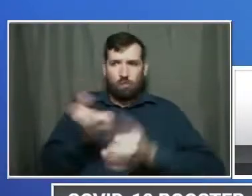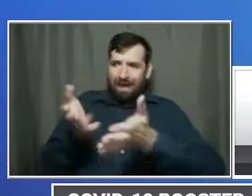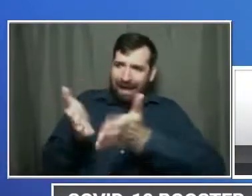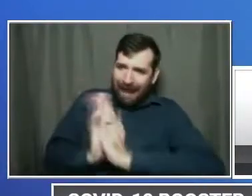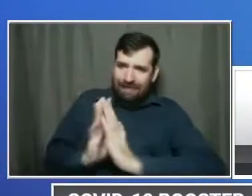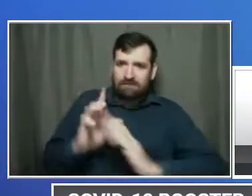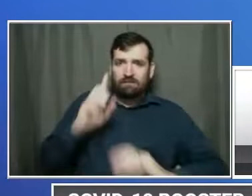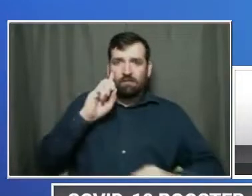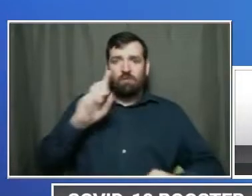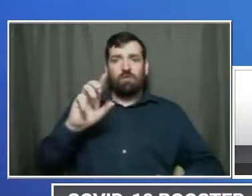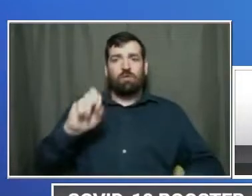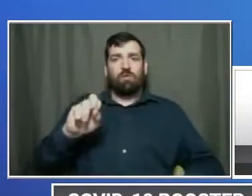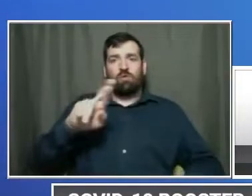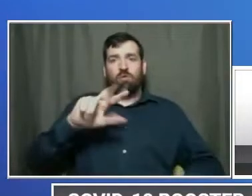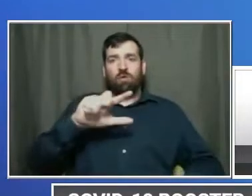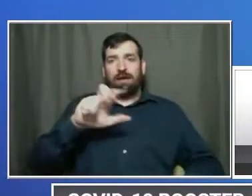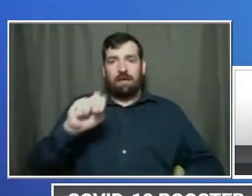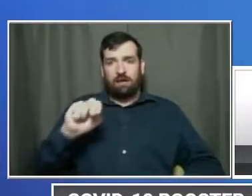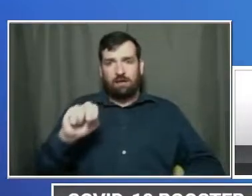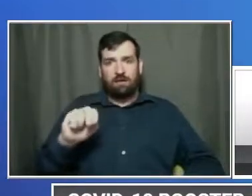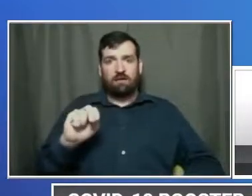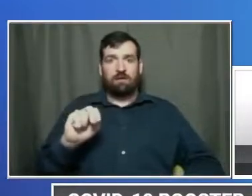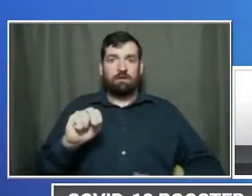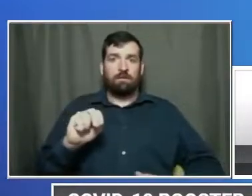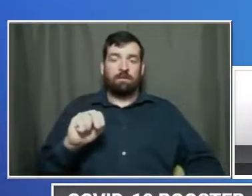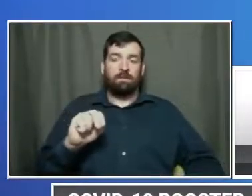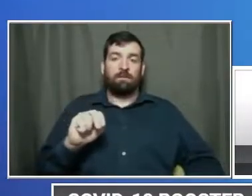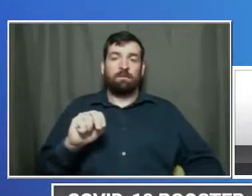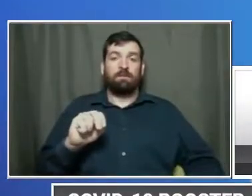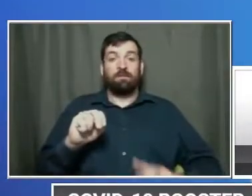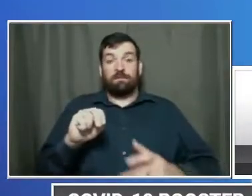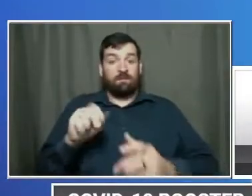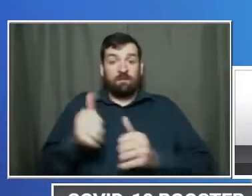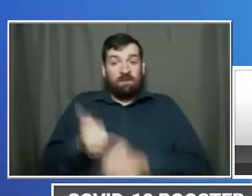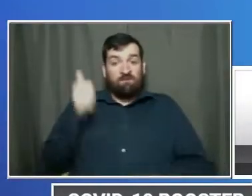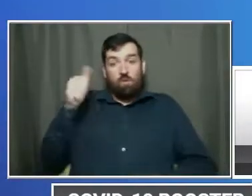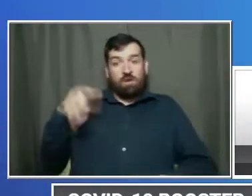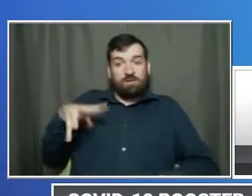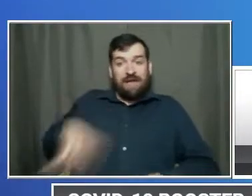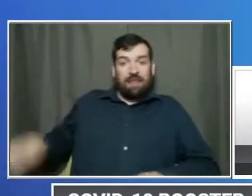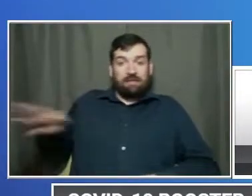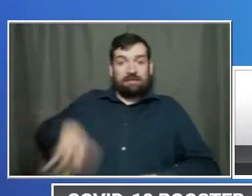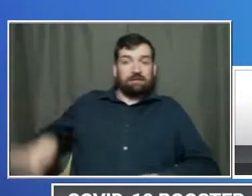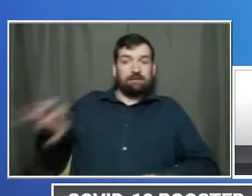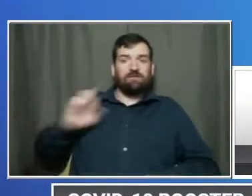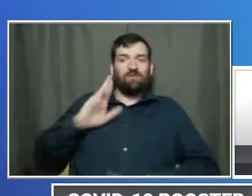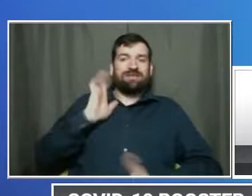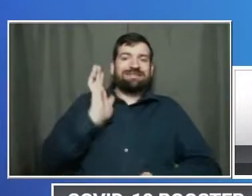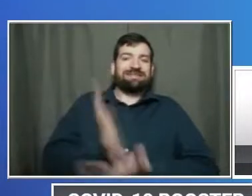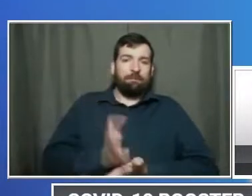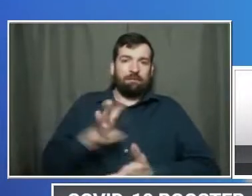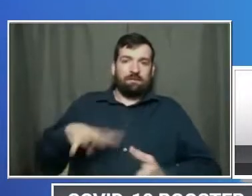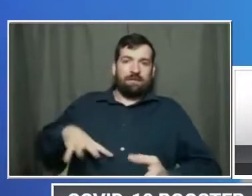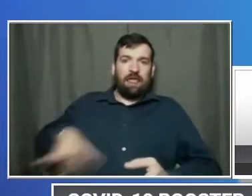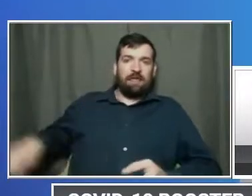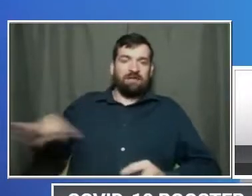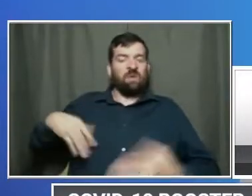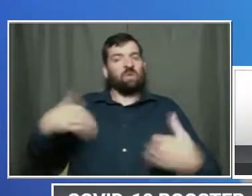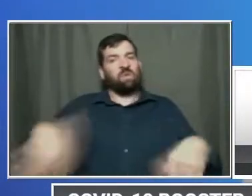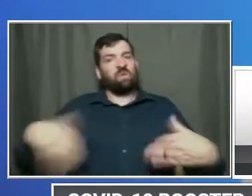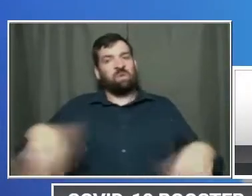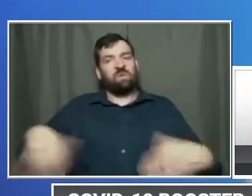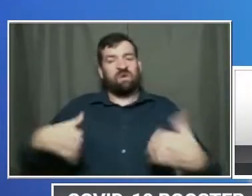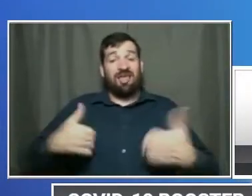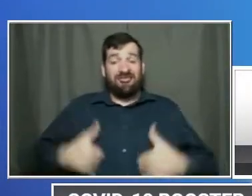to, be able to either avoid dialysis or get off dialysis. Jessica, life on dialysis is no life.